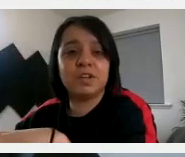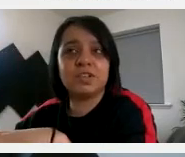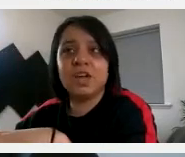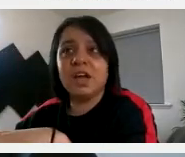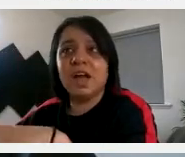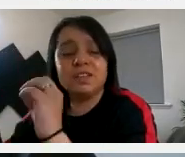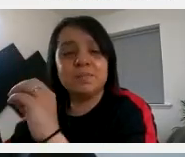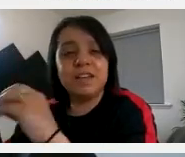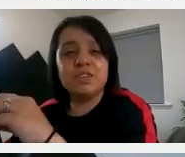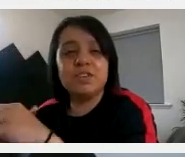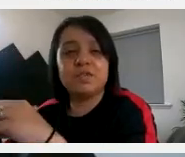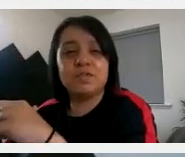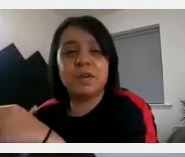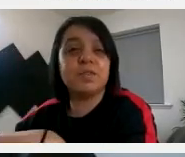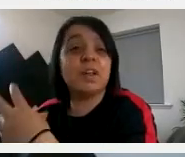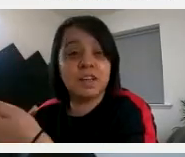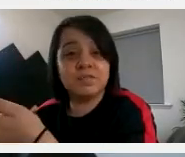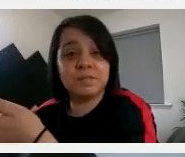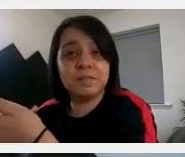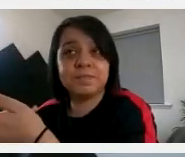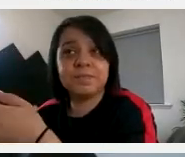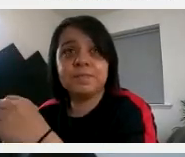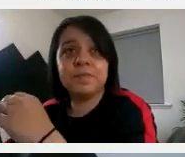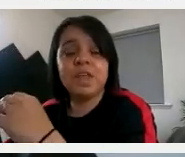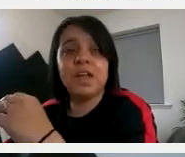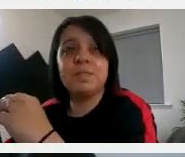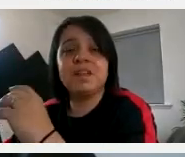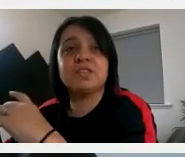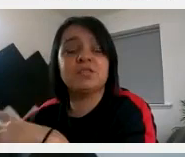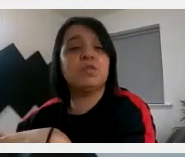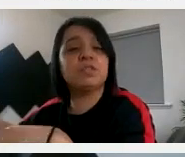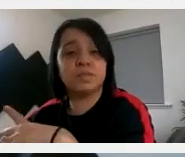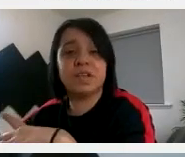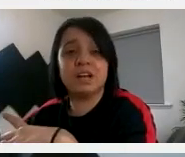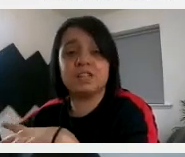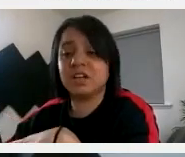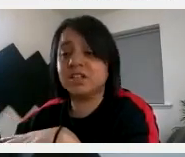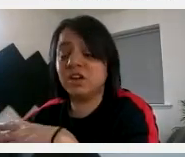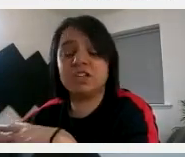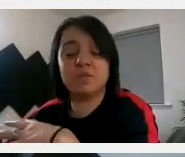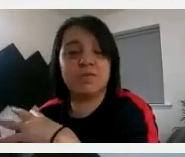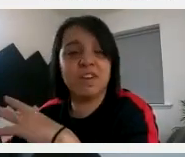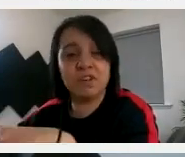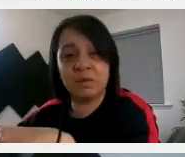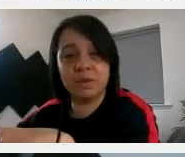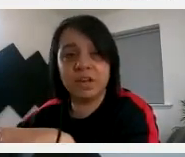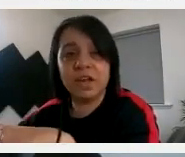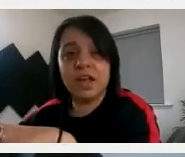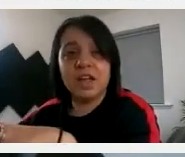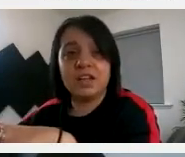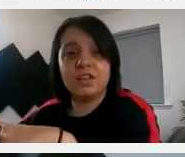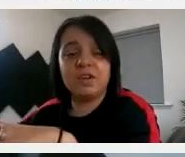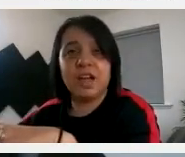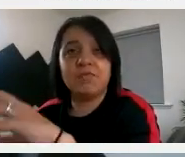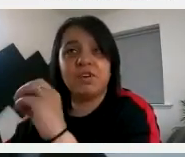Language, and it's mainly used for people that are deaf. And there's also something else that is starting to become very common